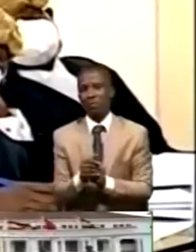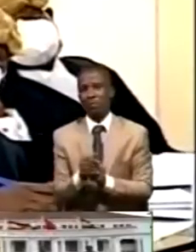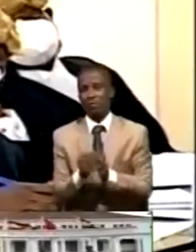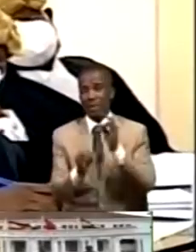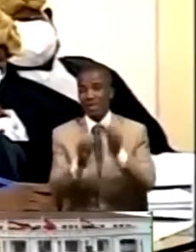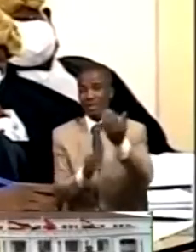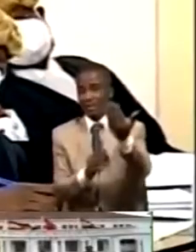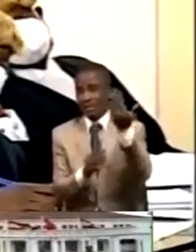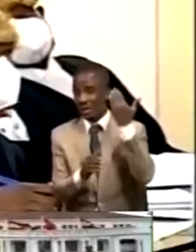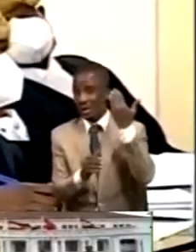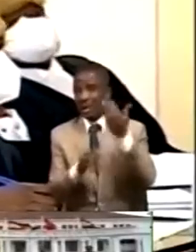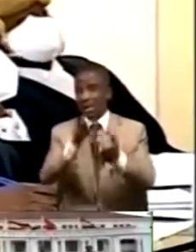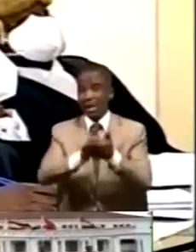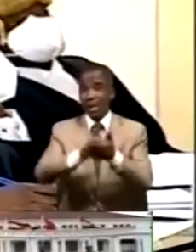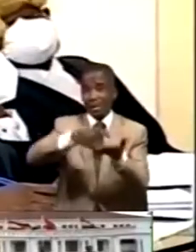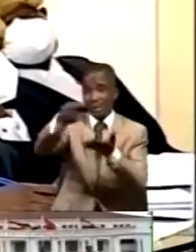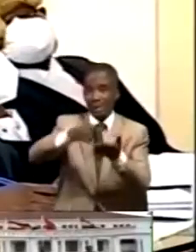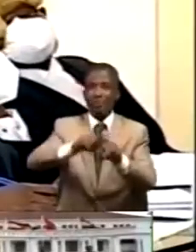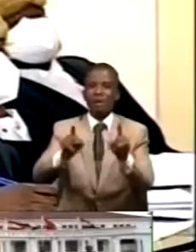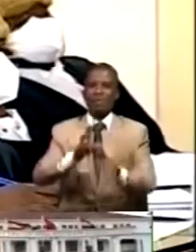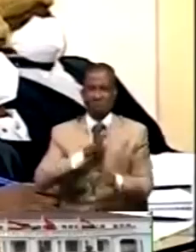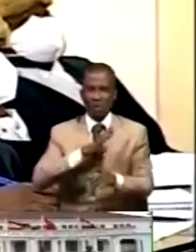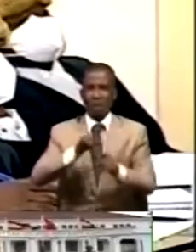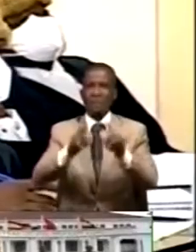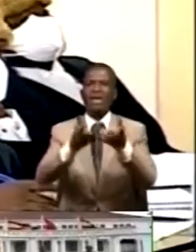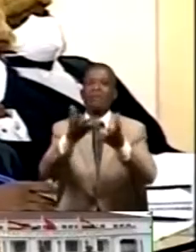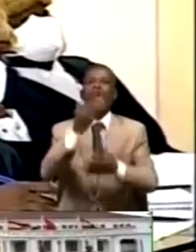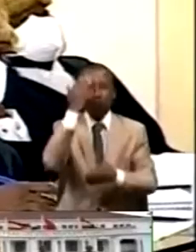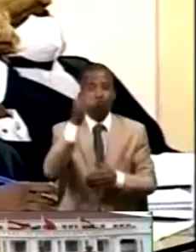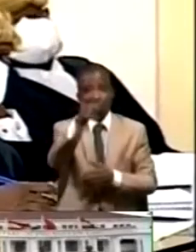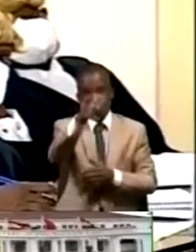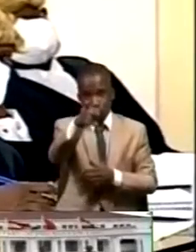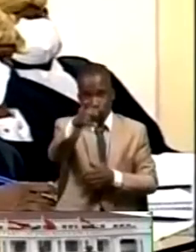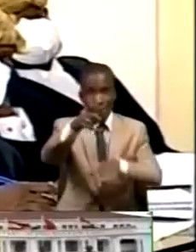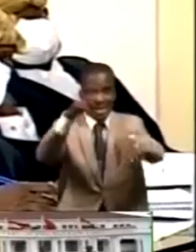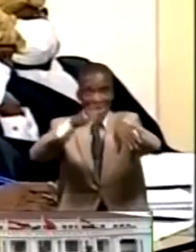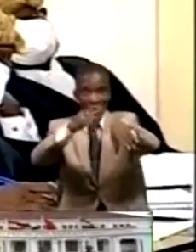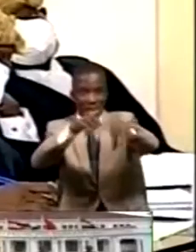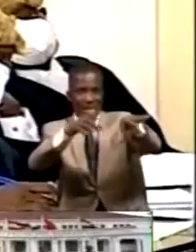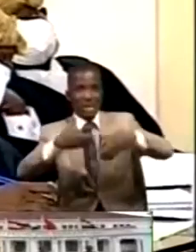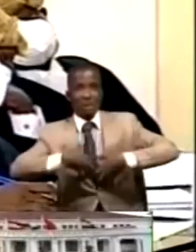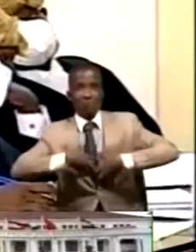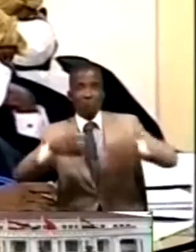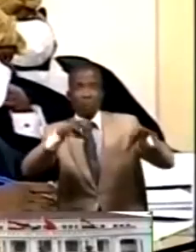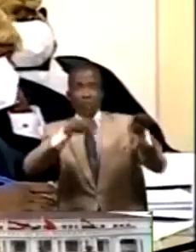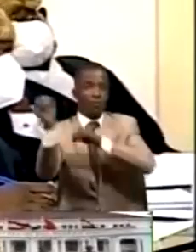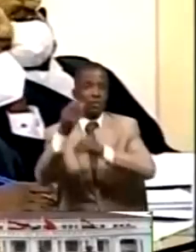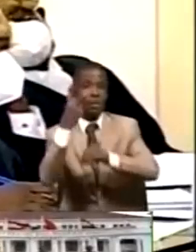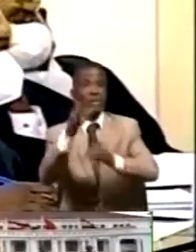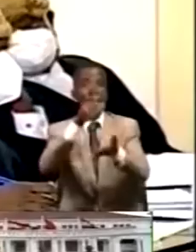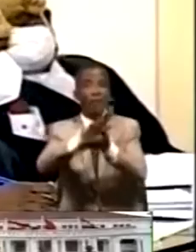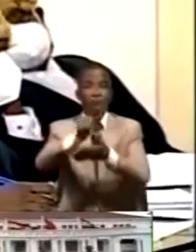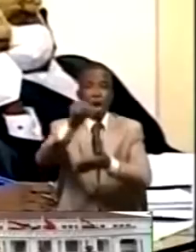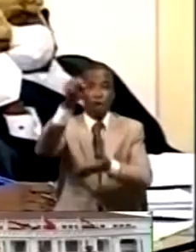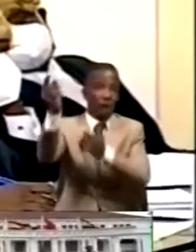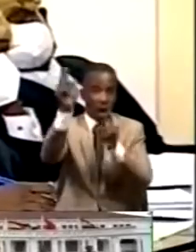didn't sign that form. That is fine. But I just want to find out from you whether at the time you were leaving, you had seen the form from the Northern